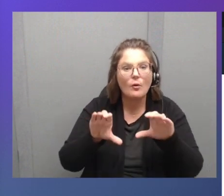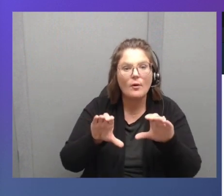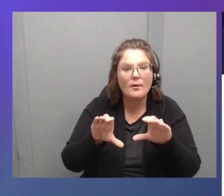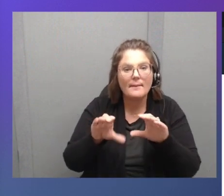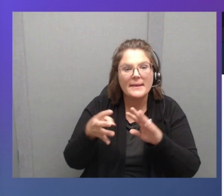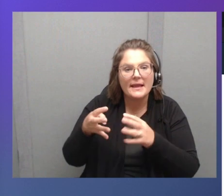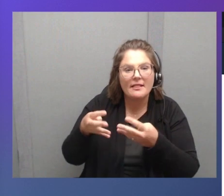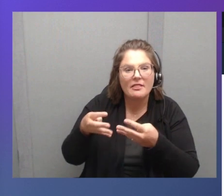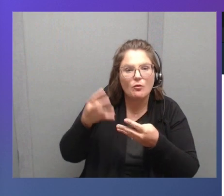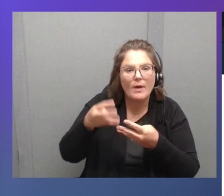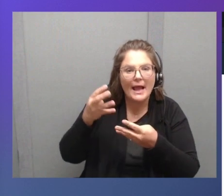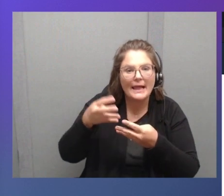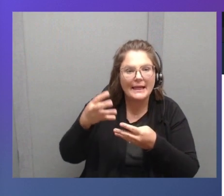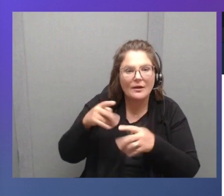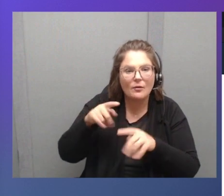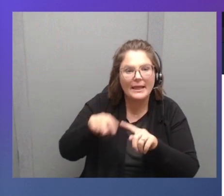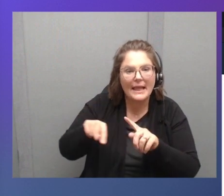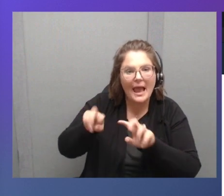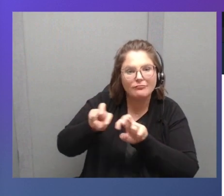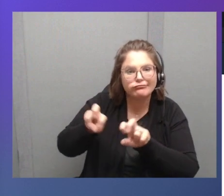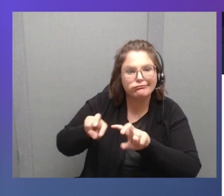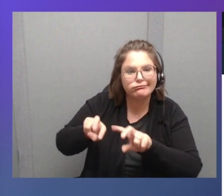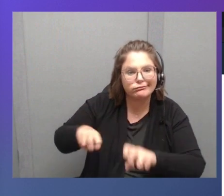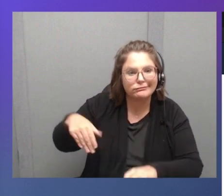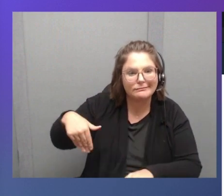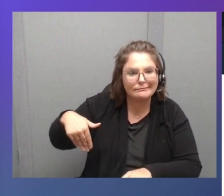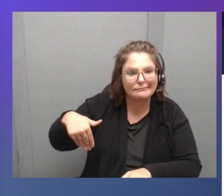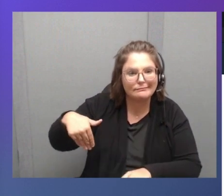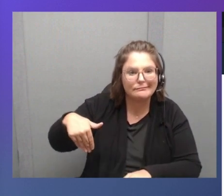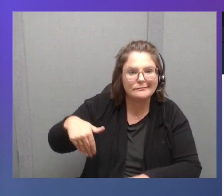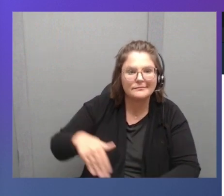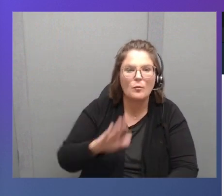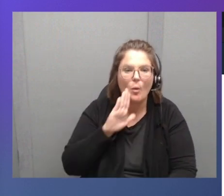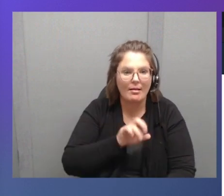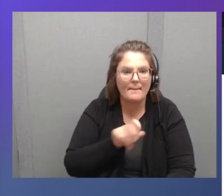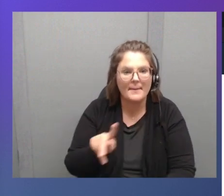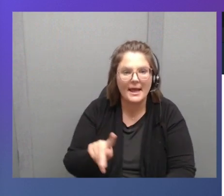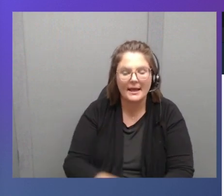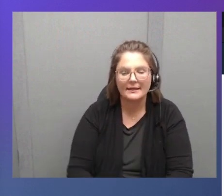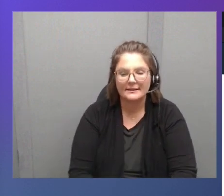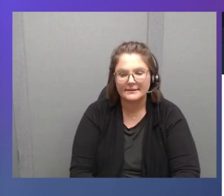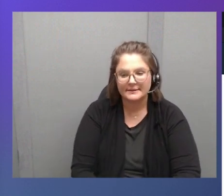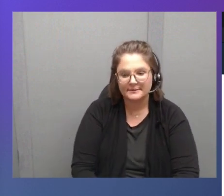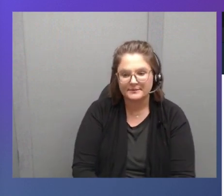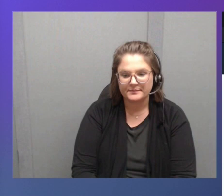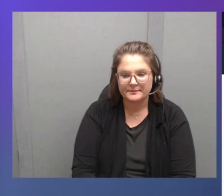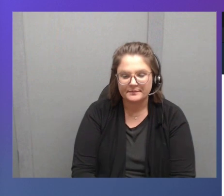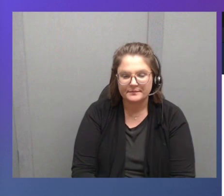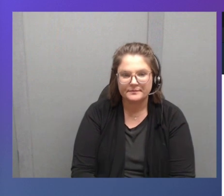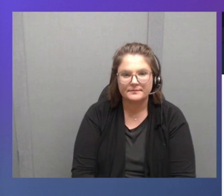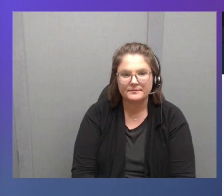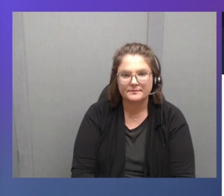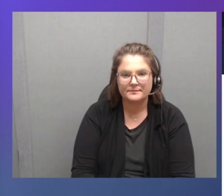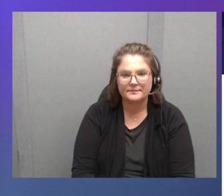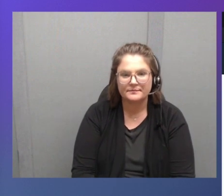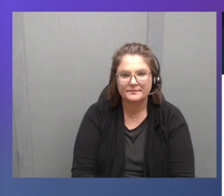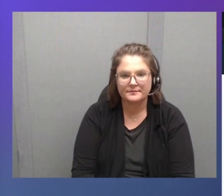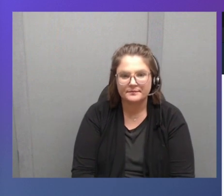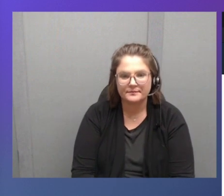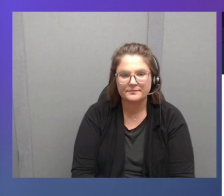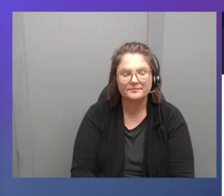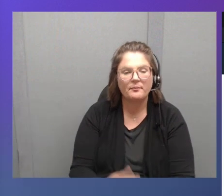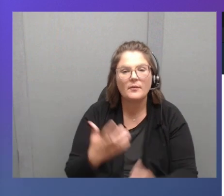digging into this quite yet. We'll come back to it, though. Okay. But what I'm going to do in the meantime is I'm going to show quickly some of the